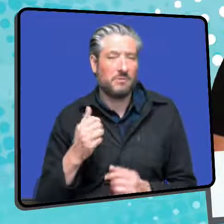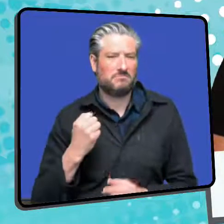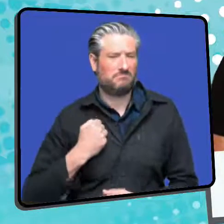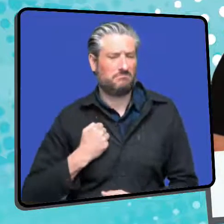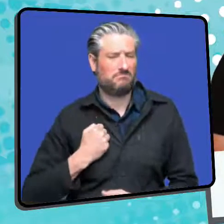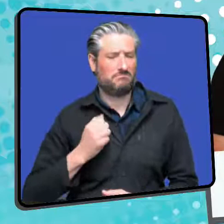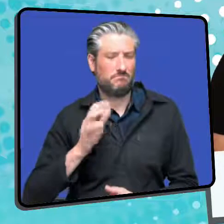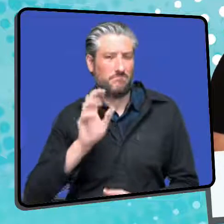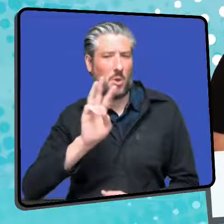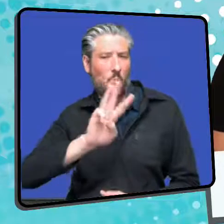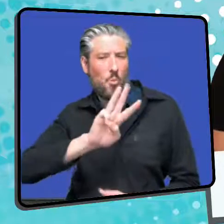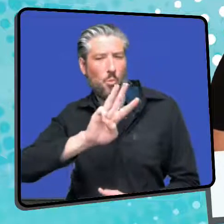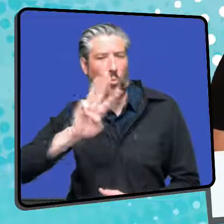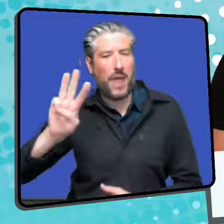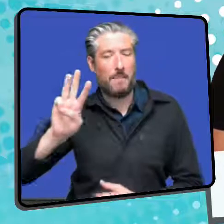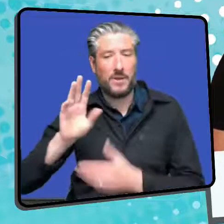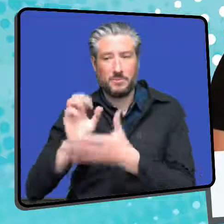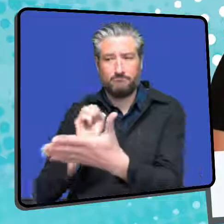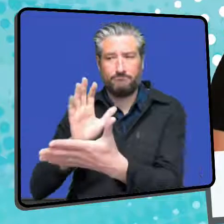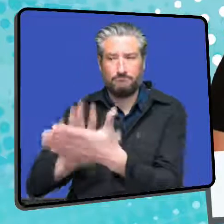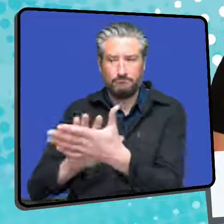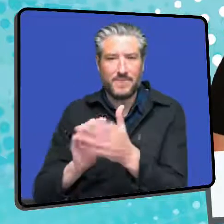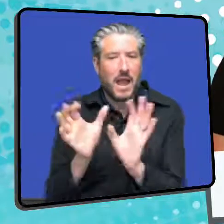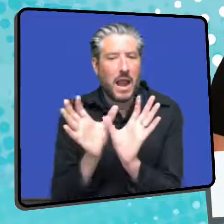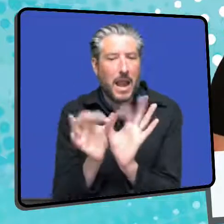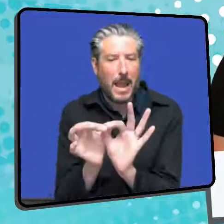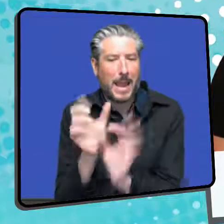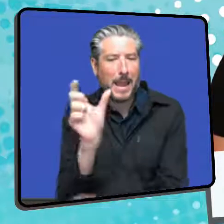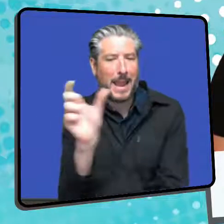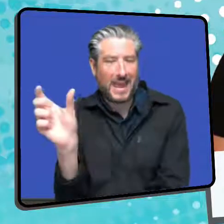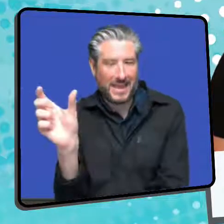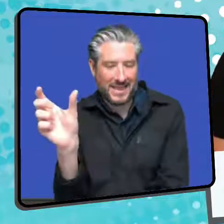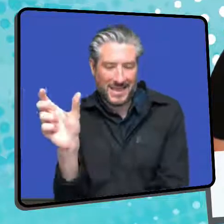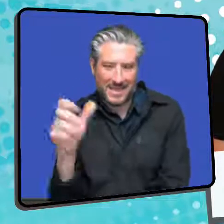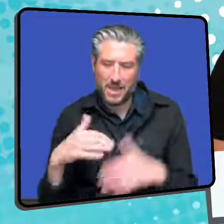movie to see, especially when you work in the AI space.